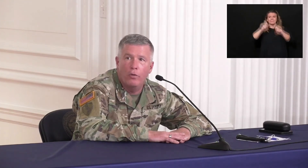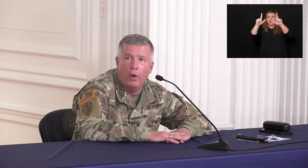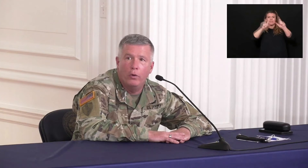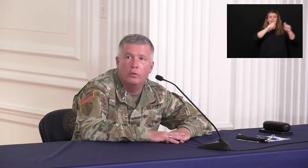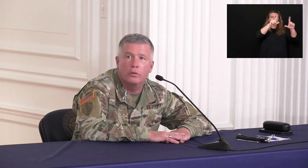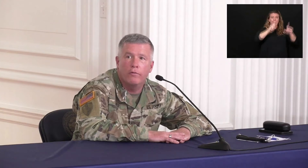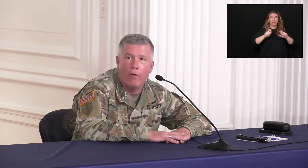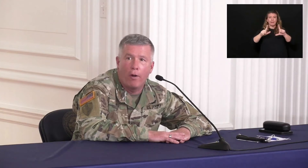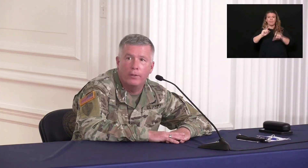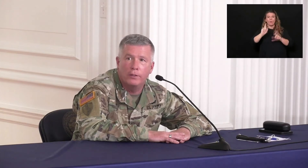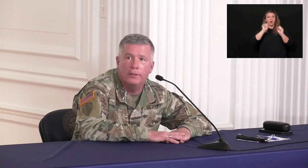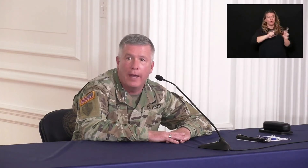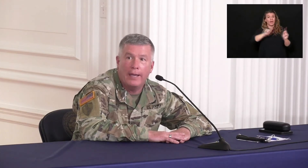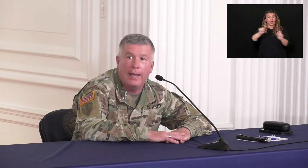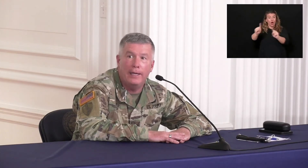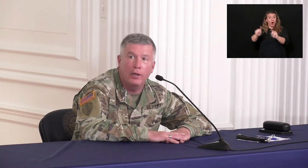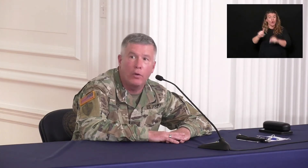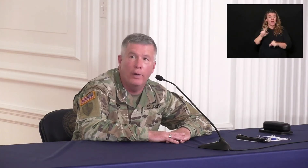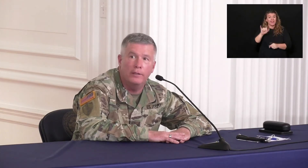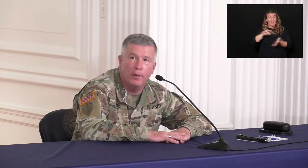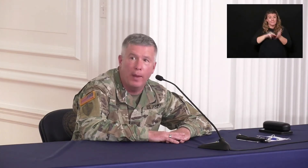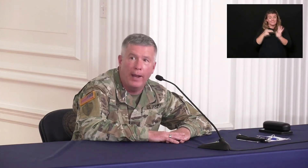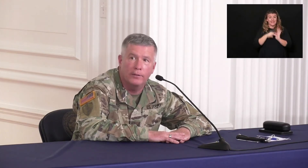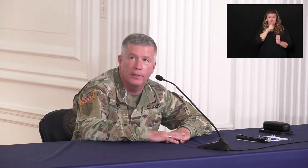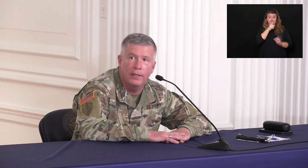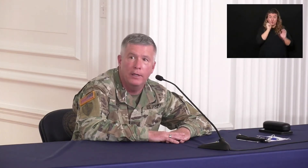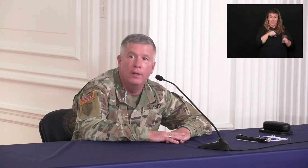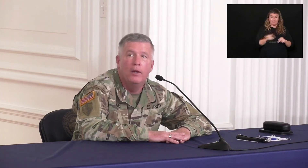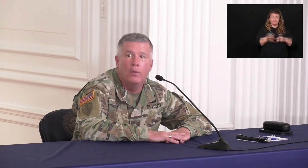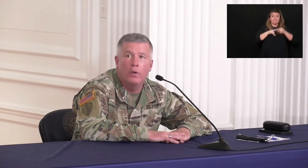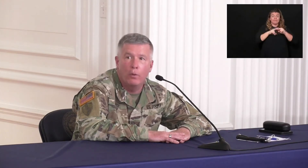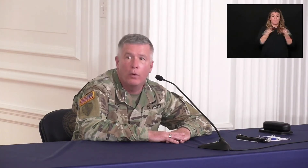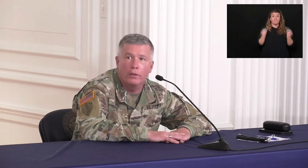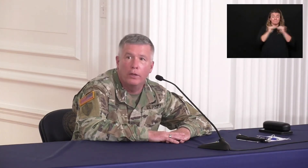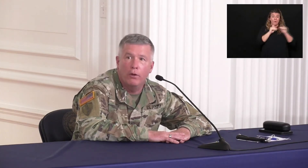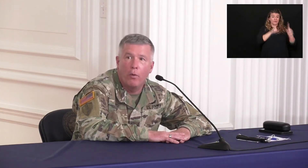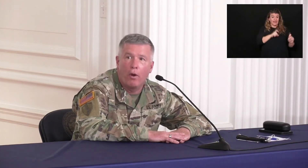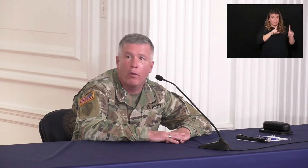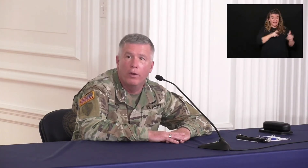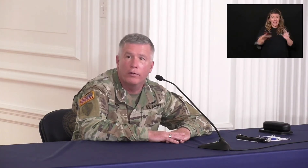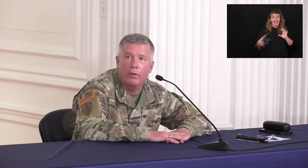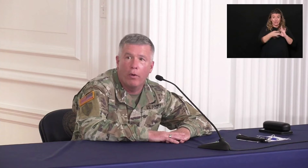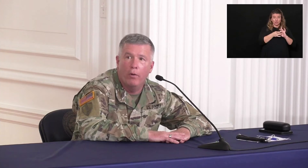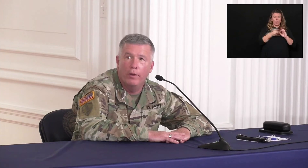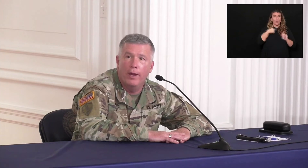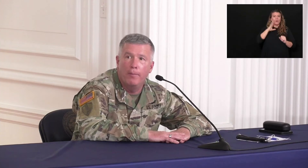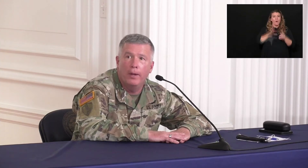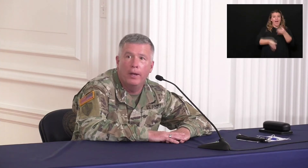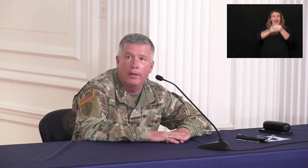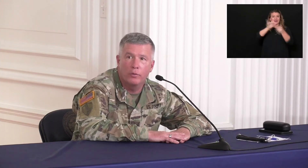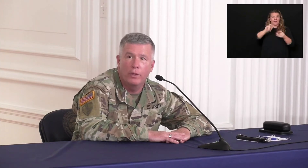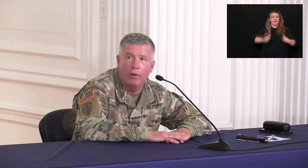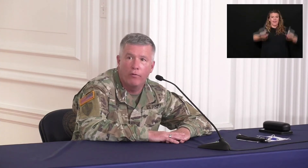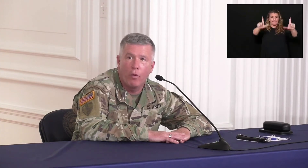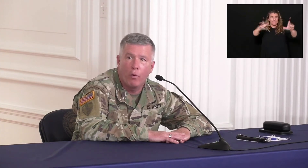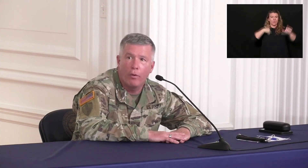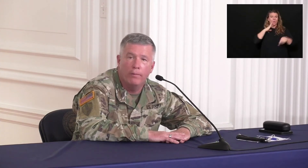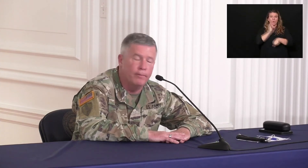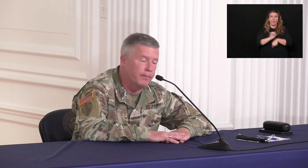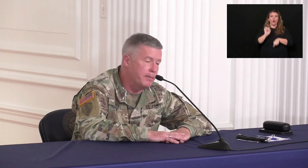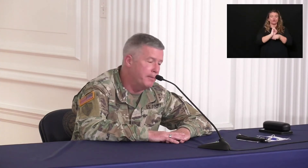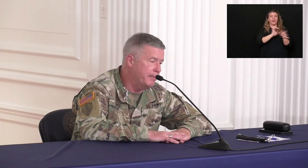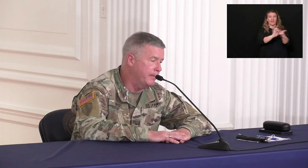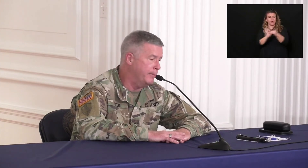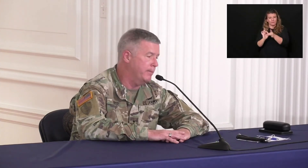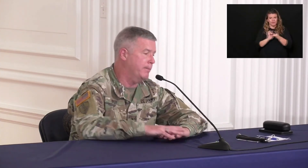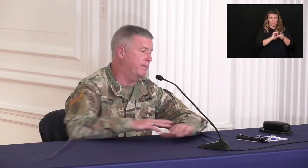So those pharmacies that can increase capacity, we will continue to work with to grow them as we go forward.